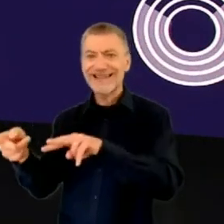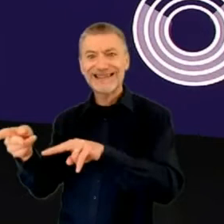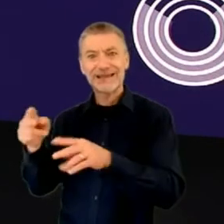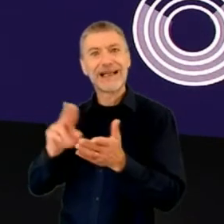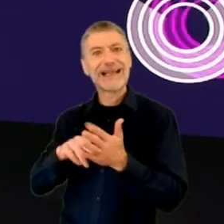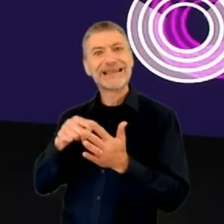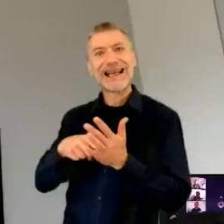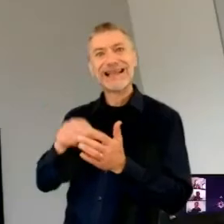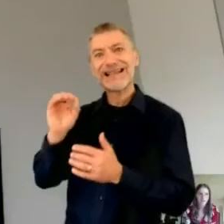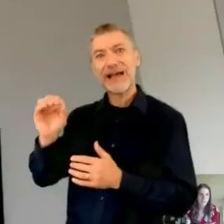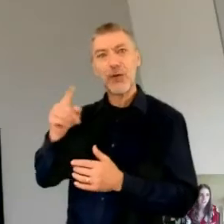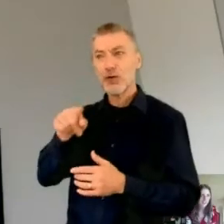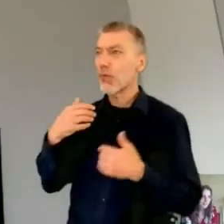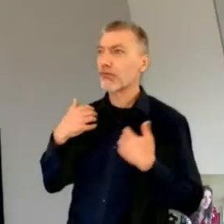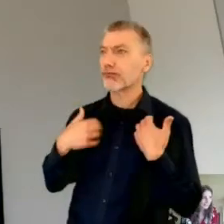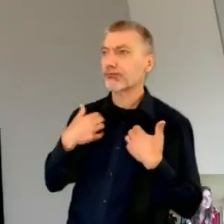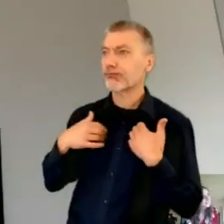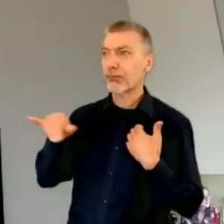about?